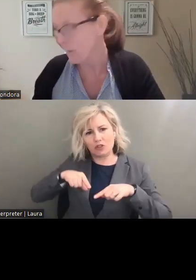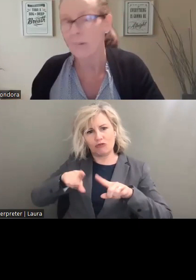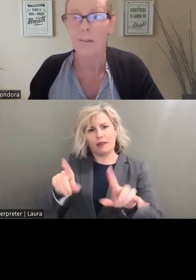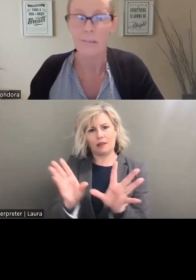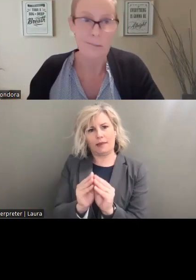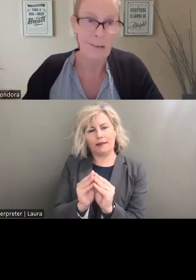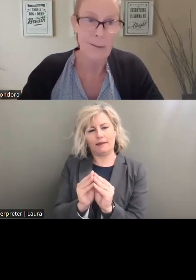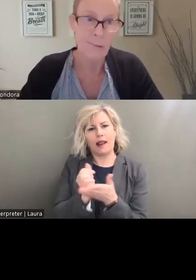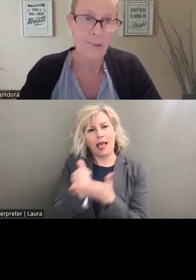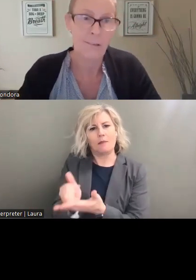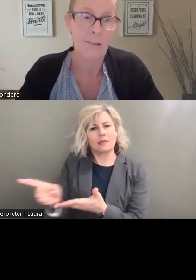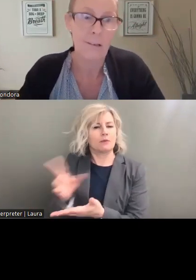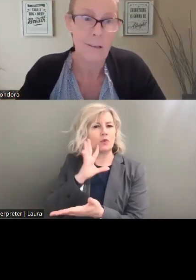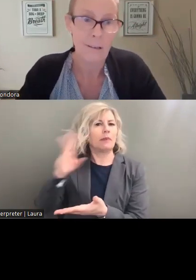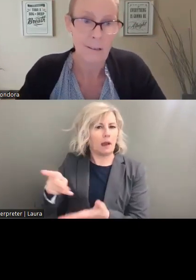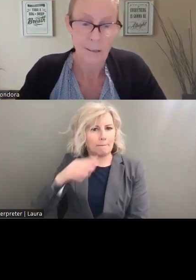be able to speak up.